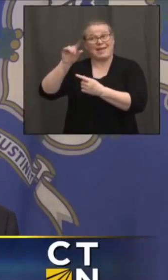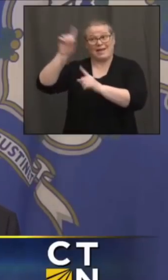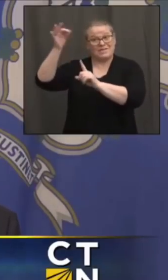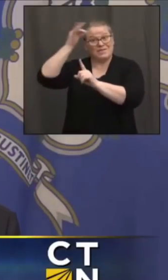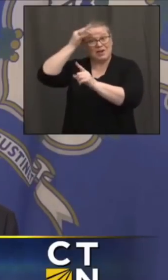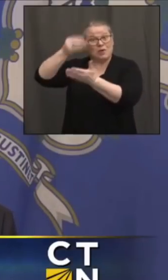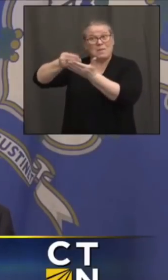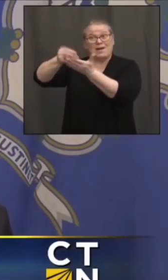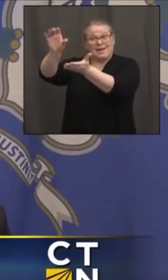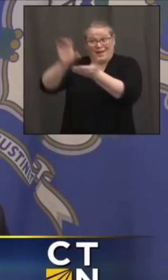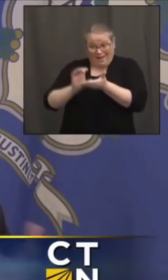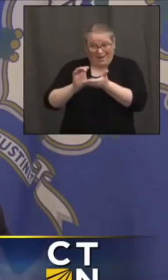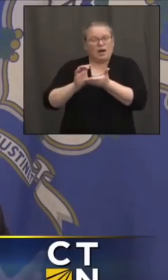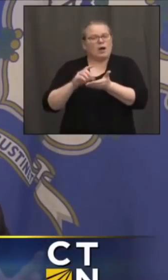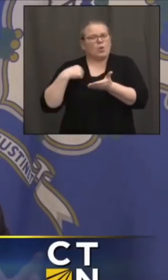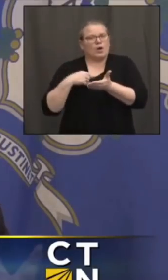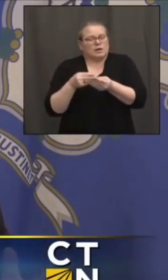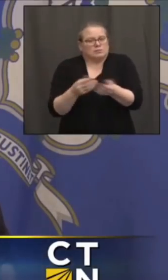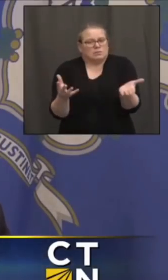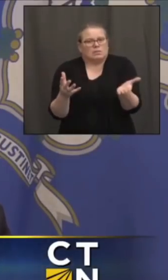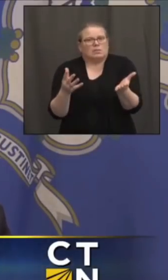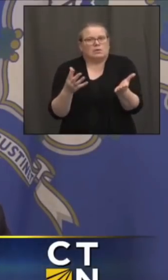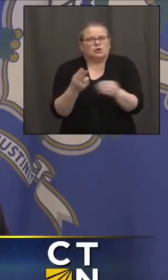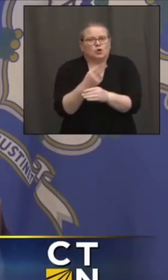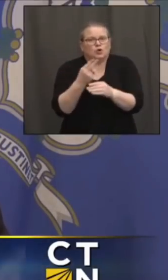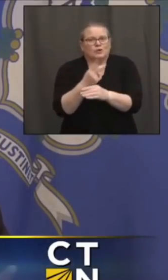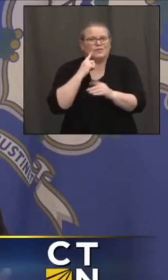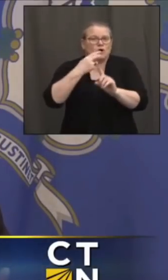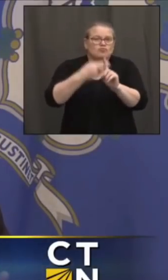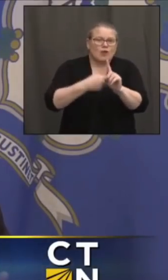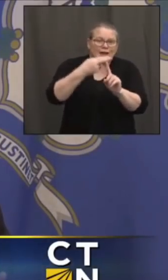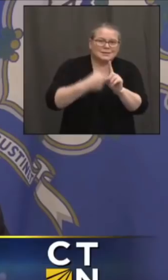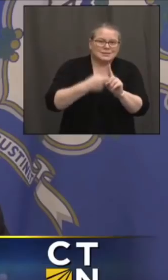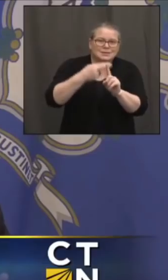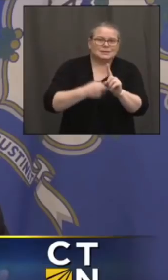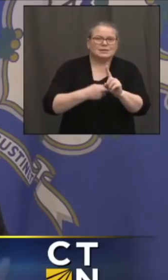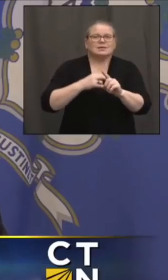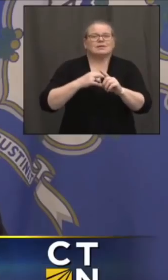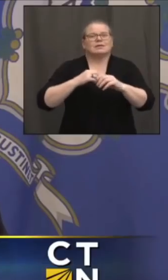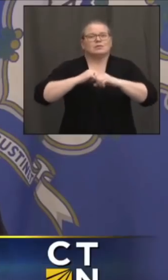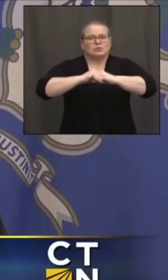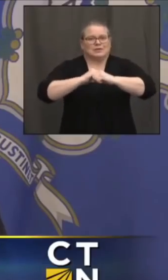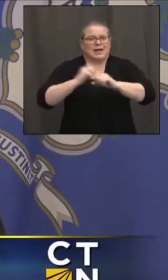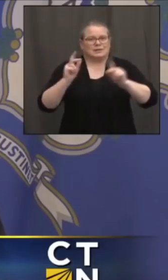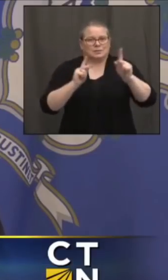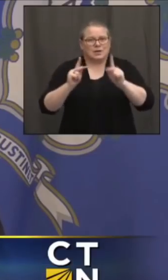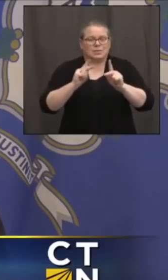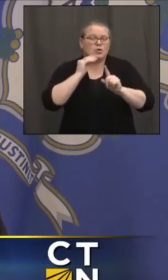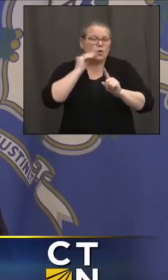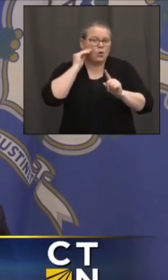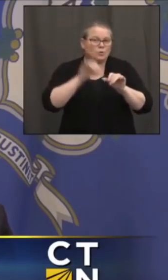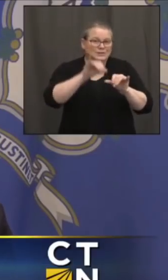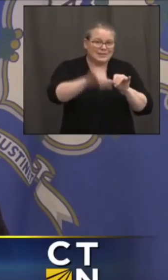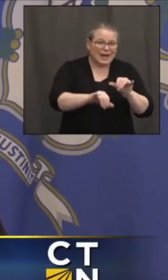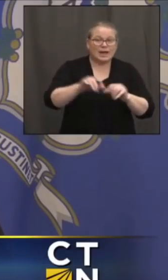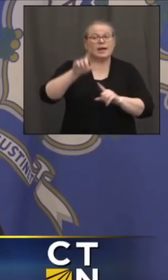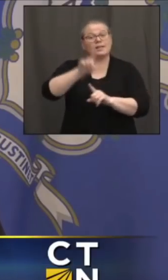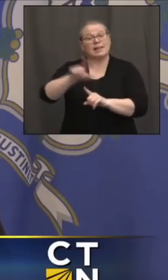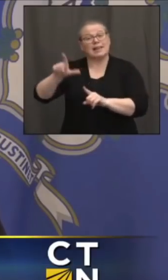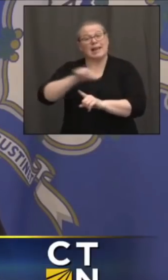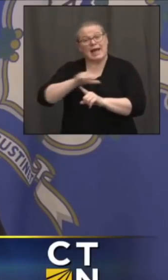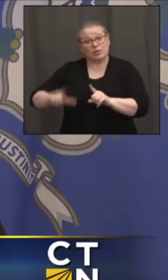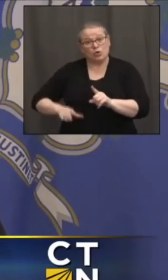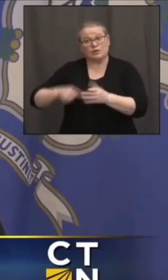what we got for rent relief so that landlords and tenants, people can stay in their home, landlords can continue to be able to afford to